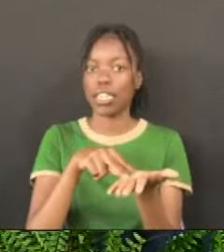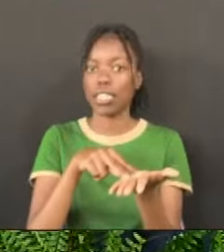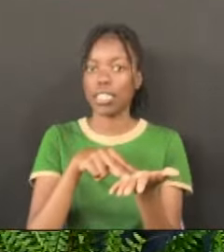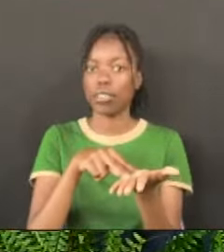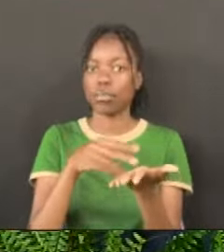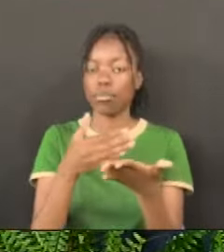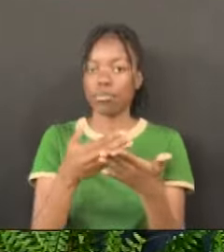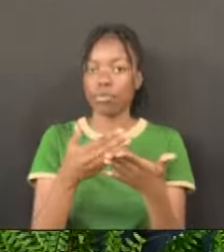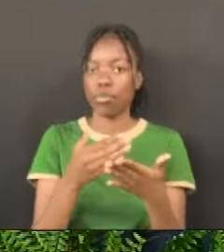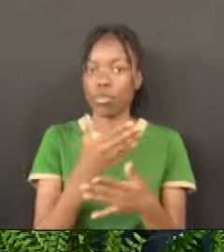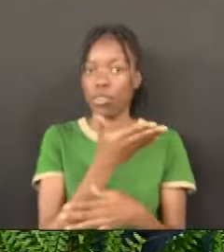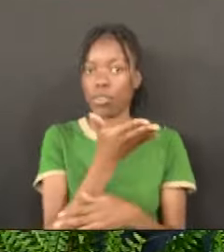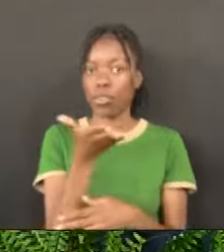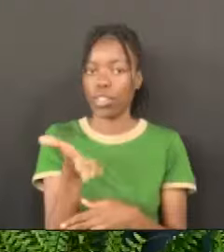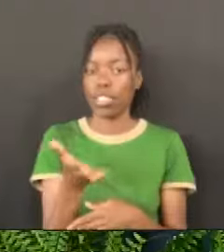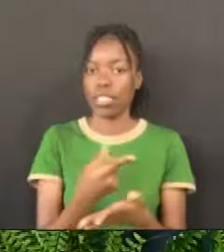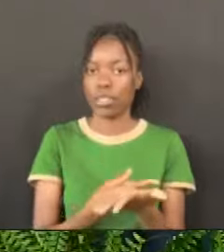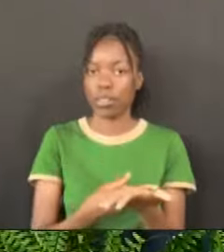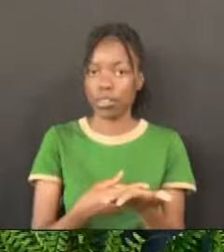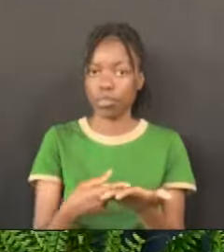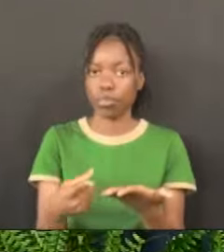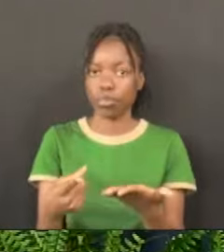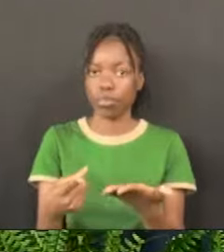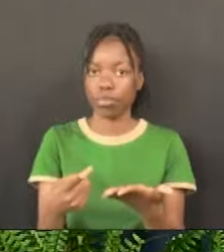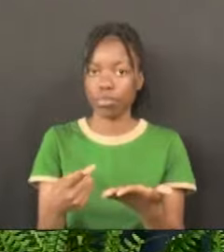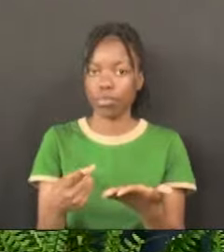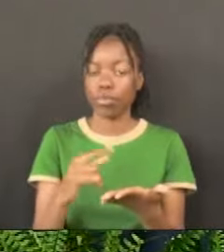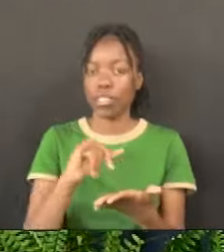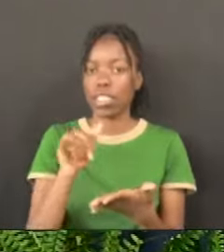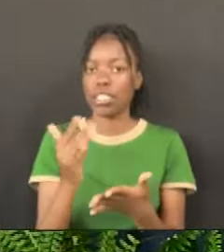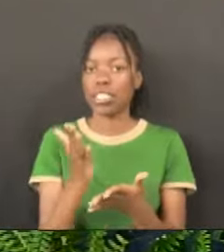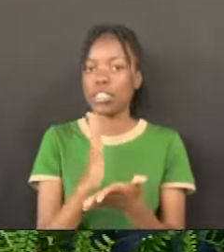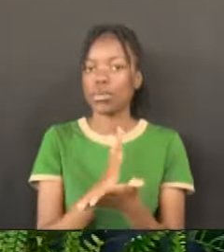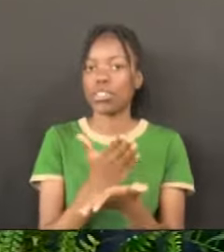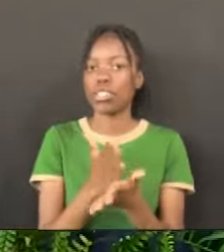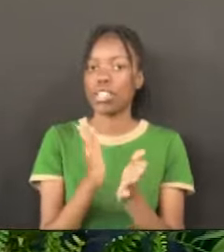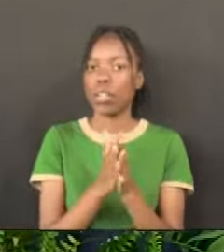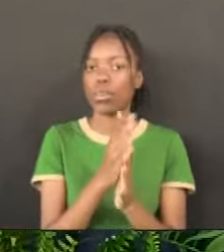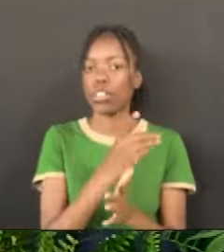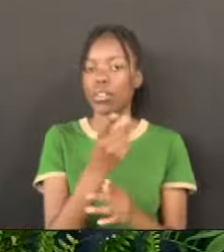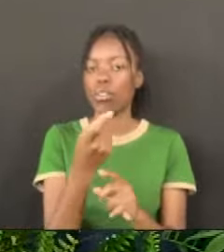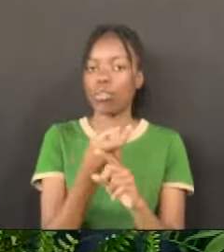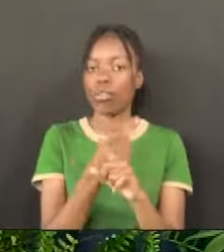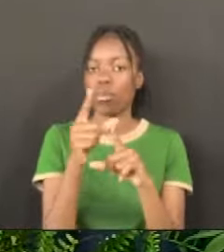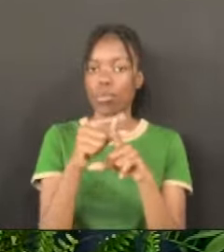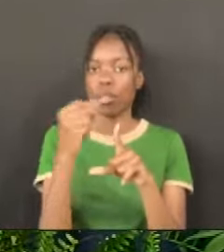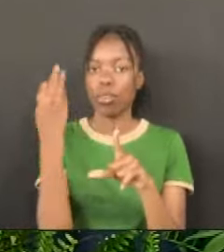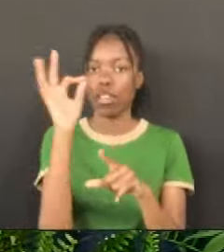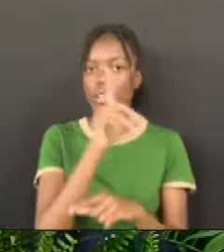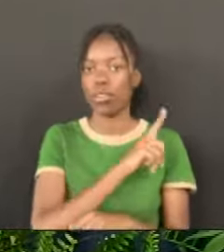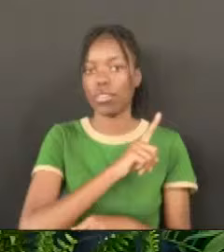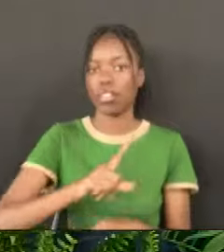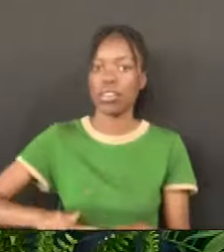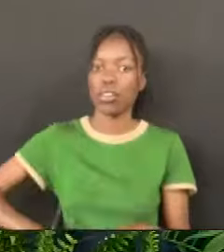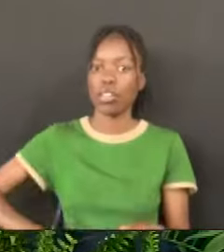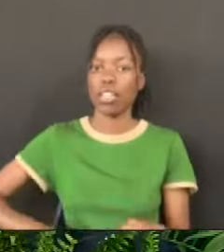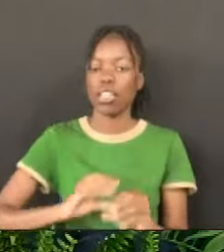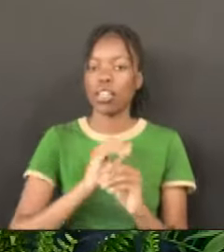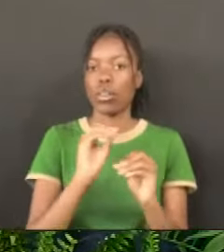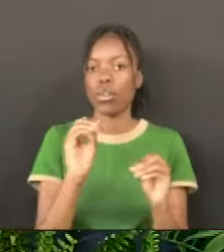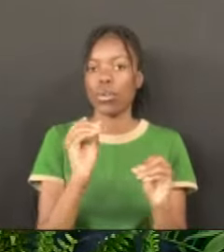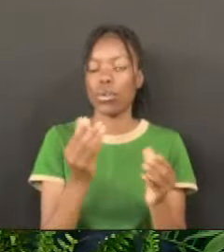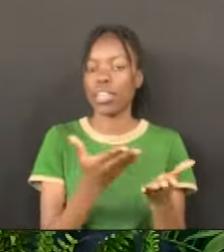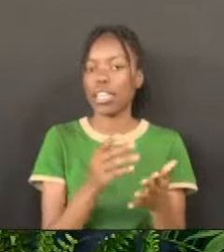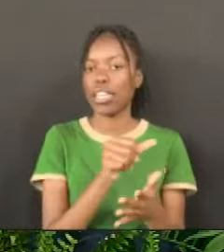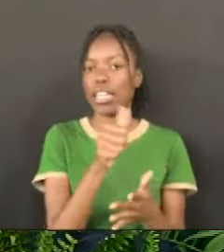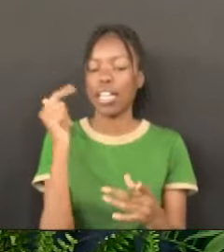week, just to share with you from the word of the Lord. No any other agenda. The